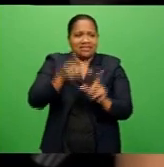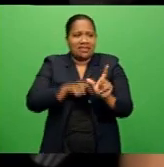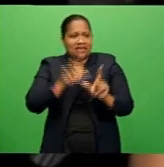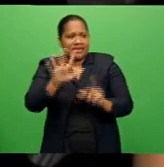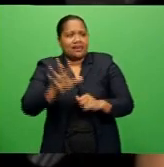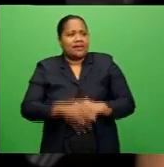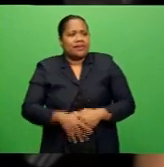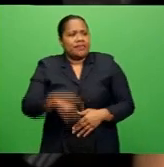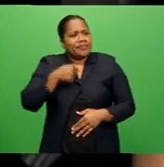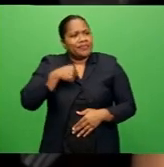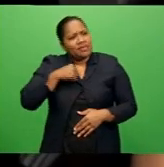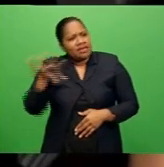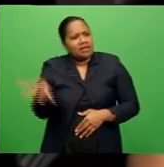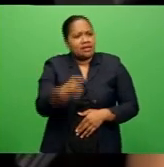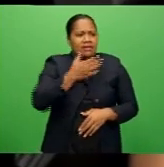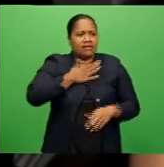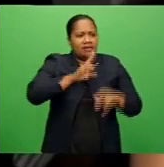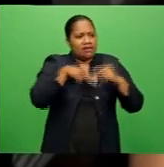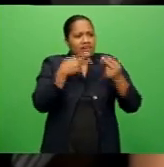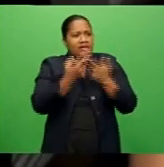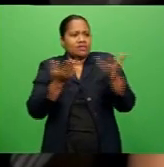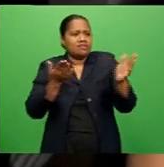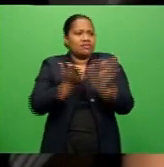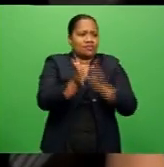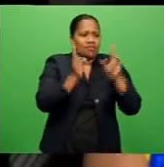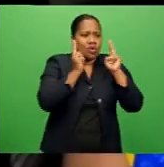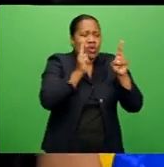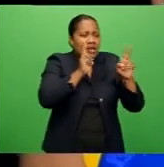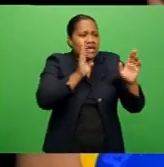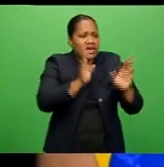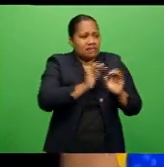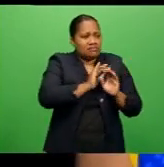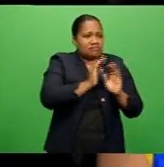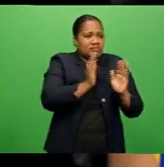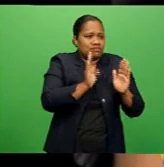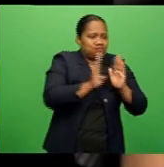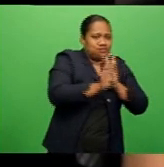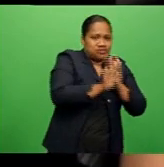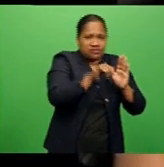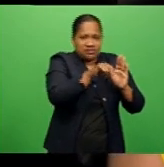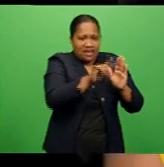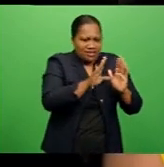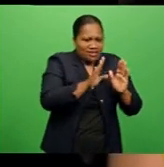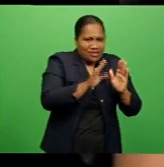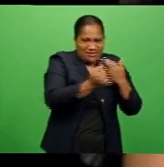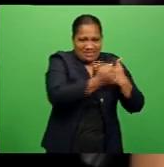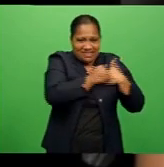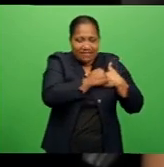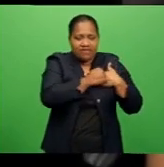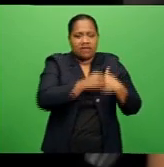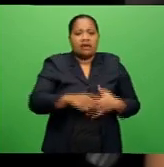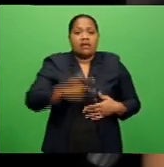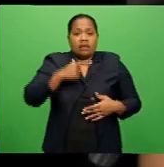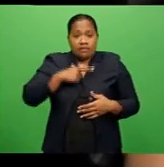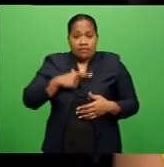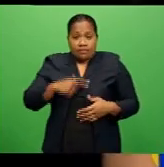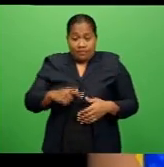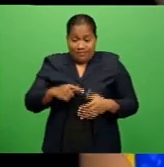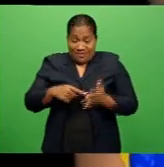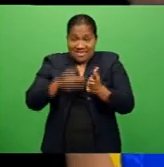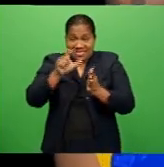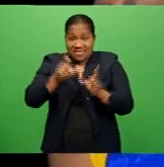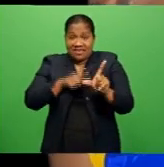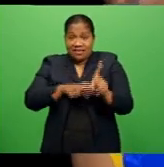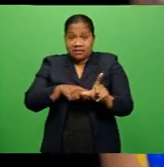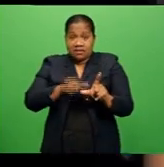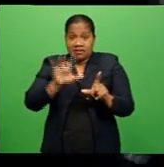I had to take my family to the hall and shelter there because our home was not suited for a severe cyclone. After TC Yasa passed, I